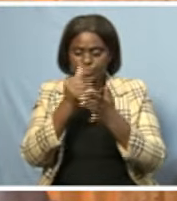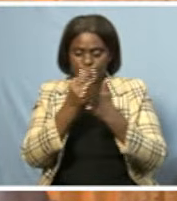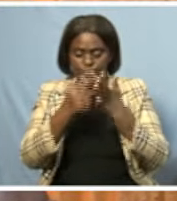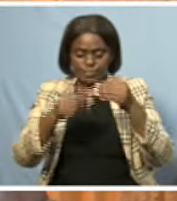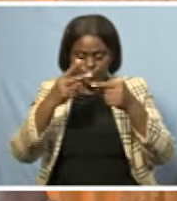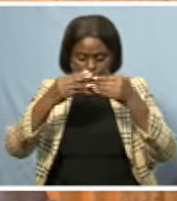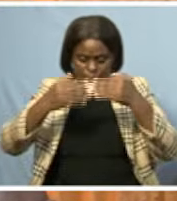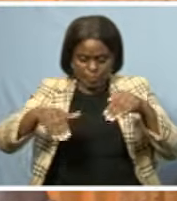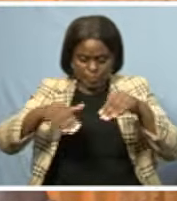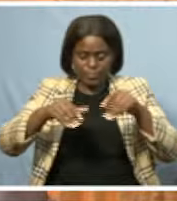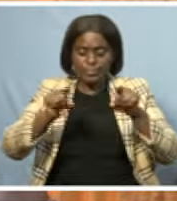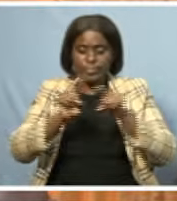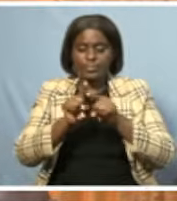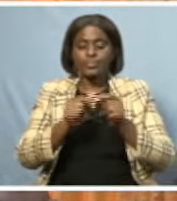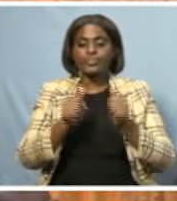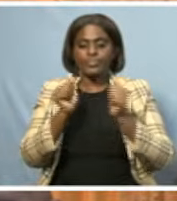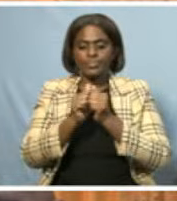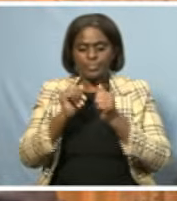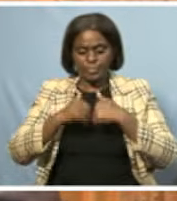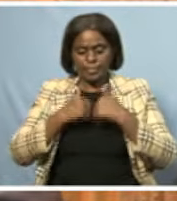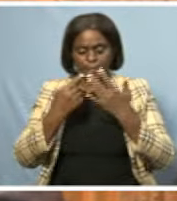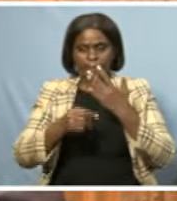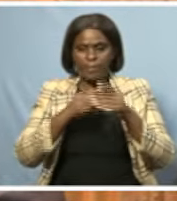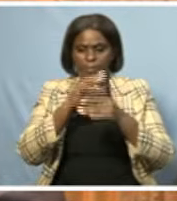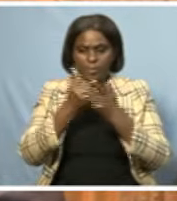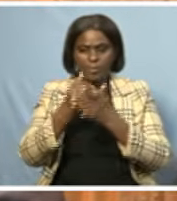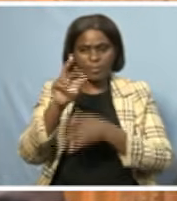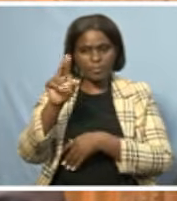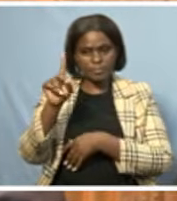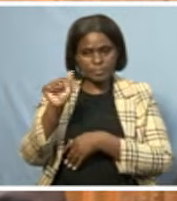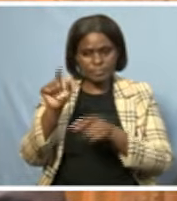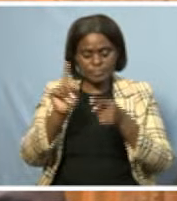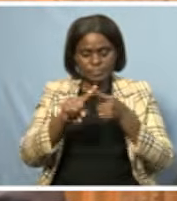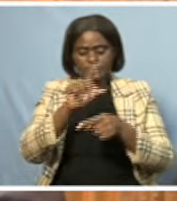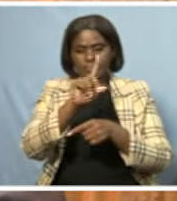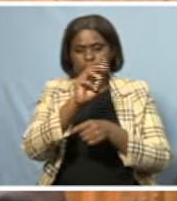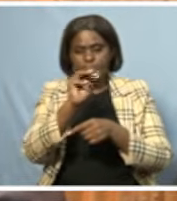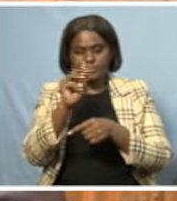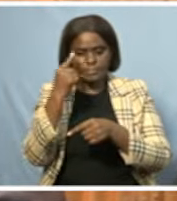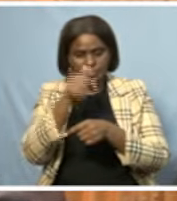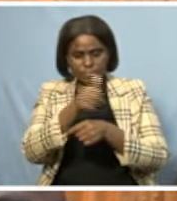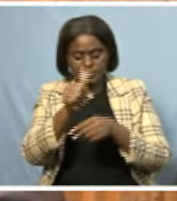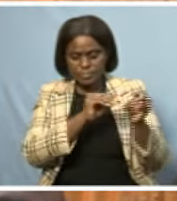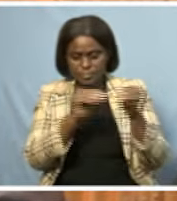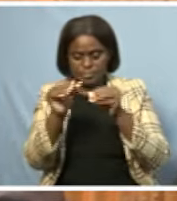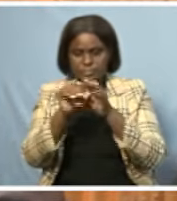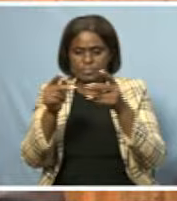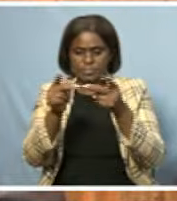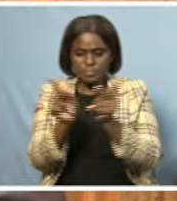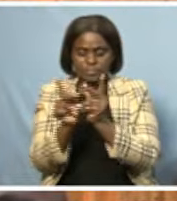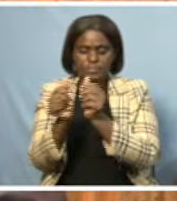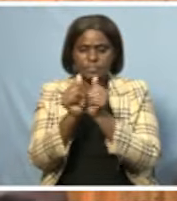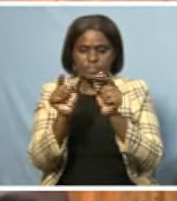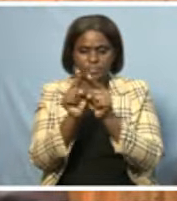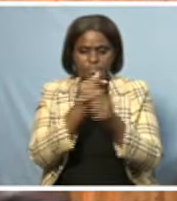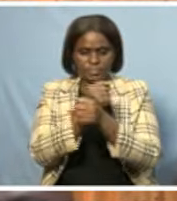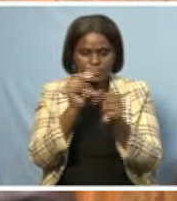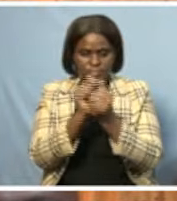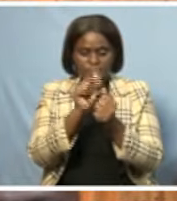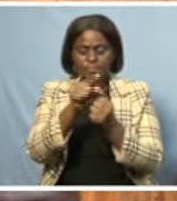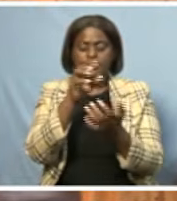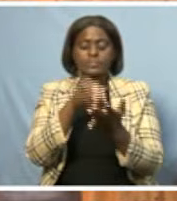off. And we have reported both to RDA and to DMMU for them to move on site together and deal with this